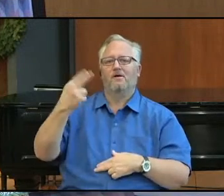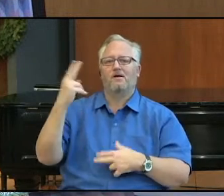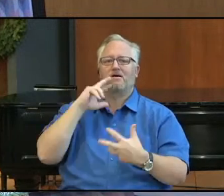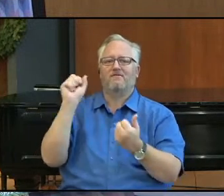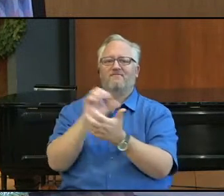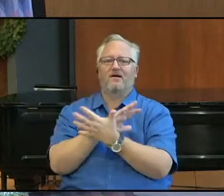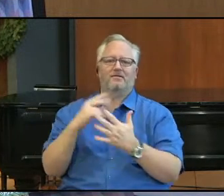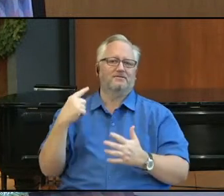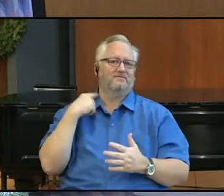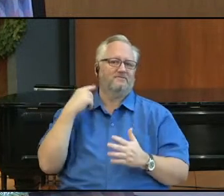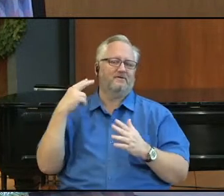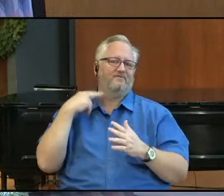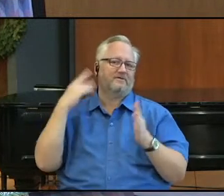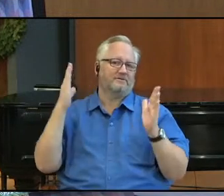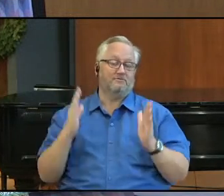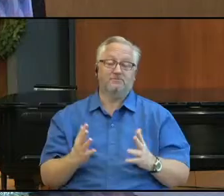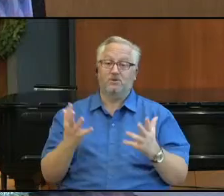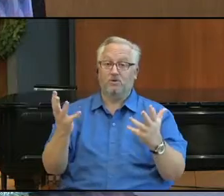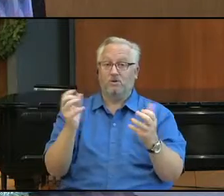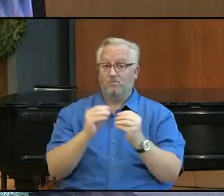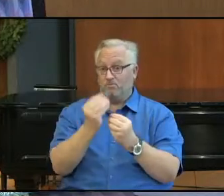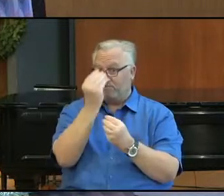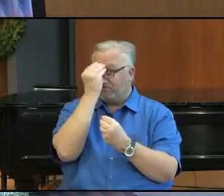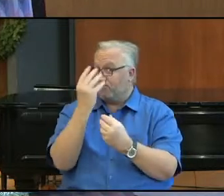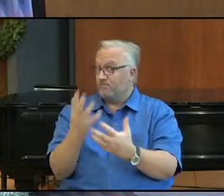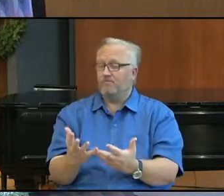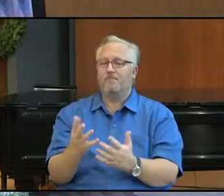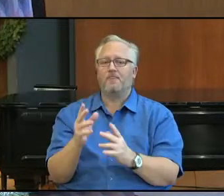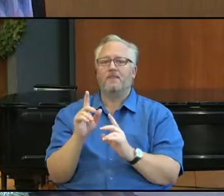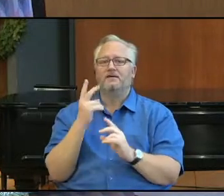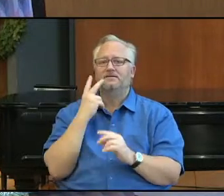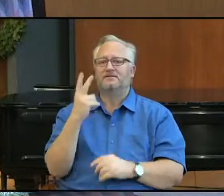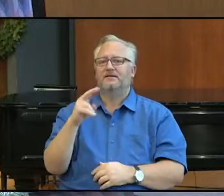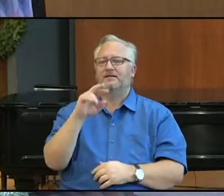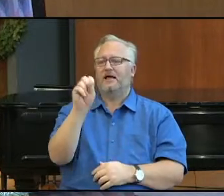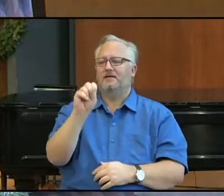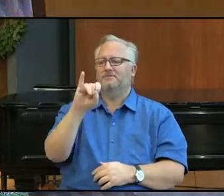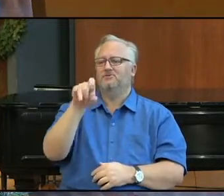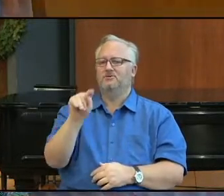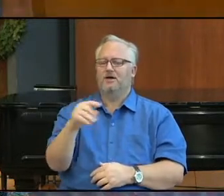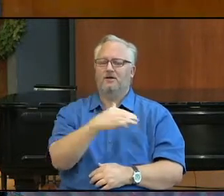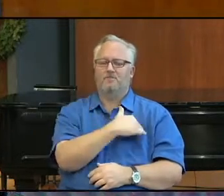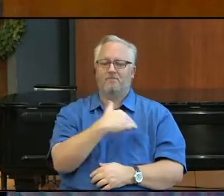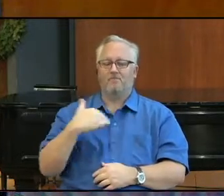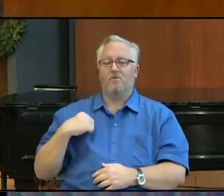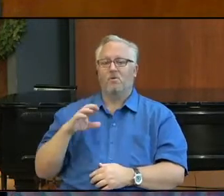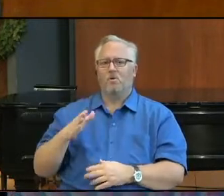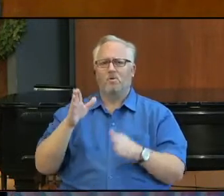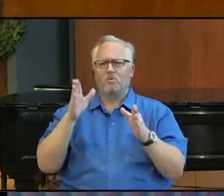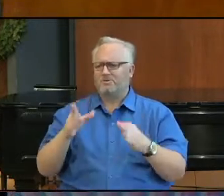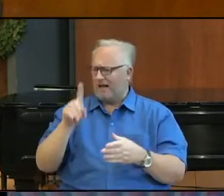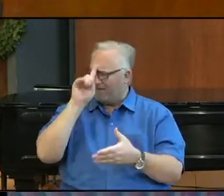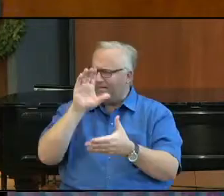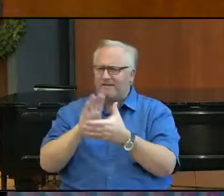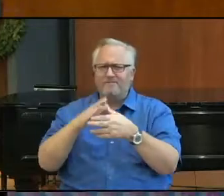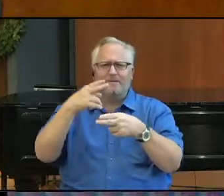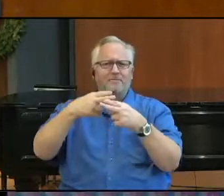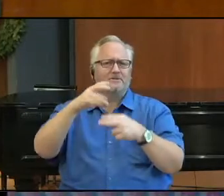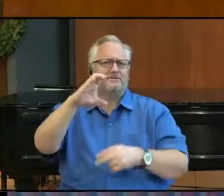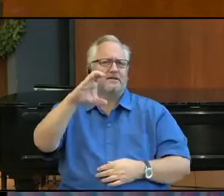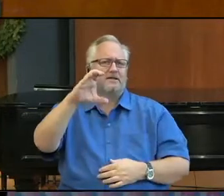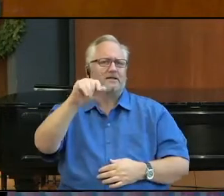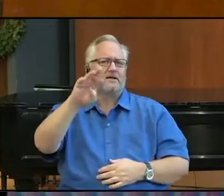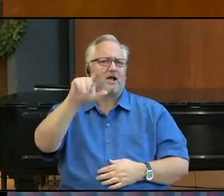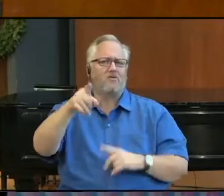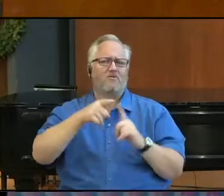If you would like more information, you can see one of our SJET members or the person, I believe Carol is here from